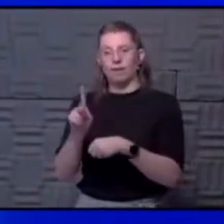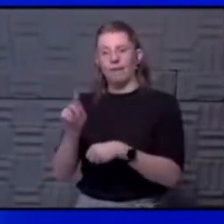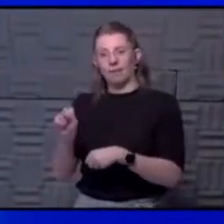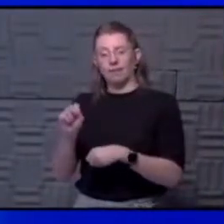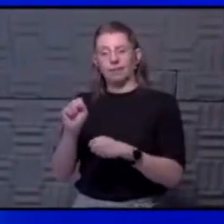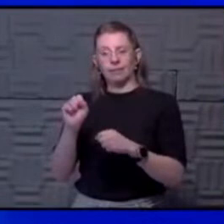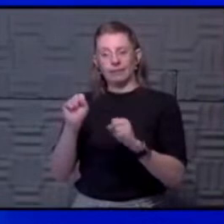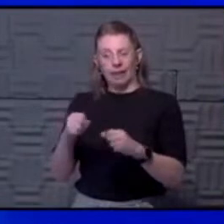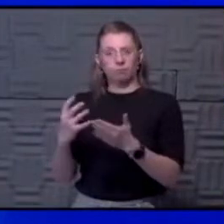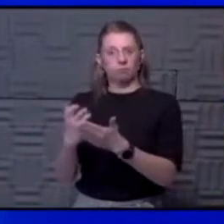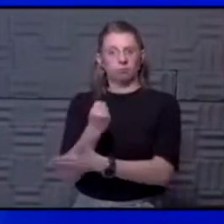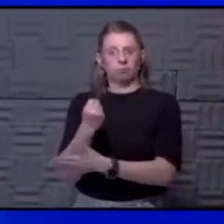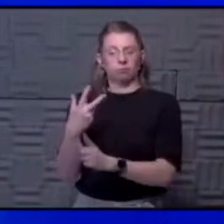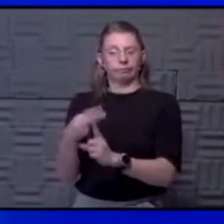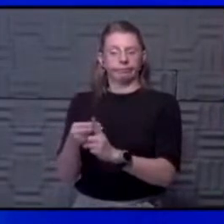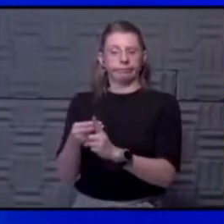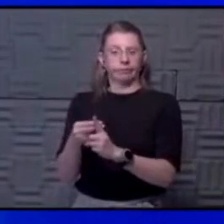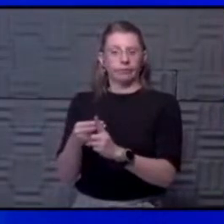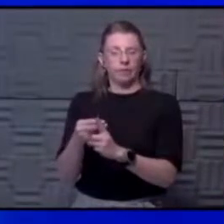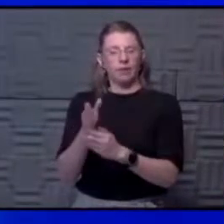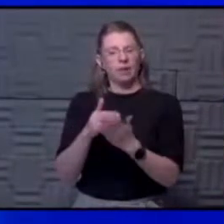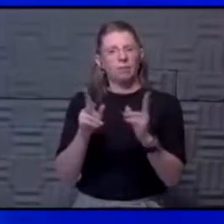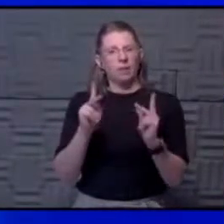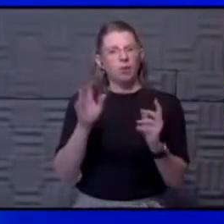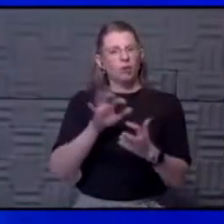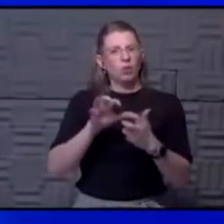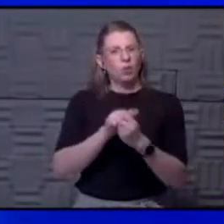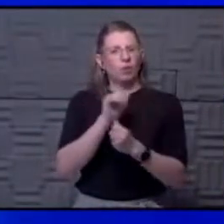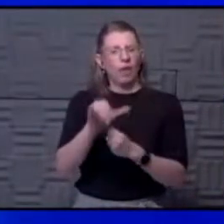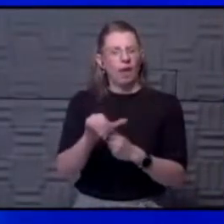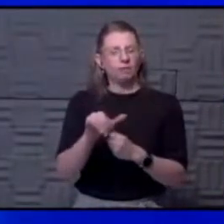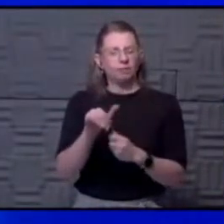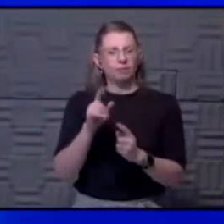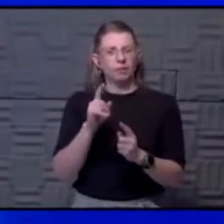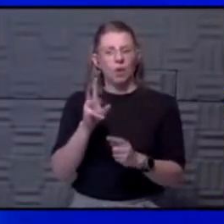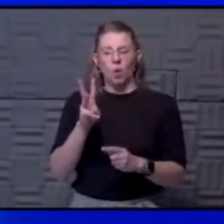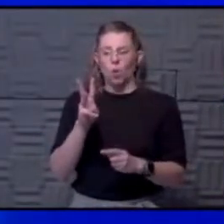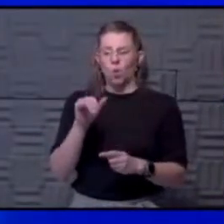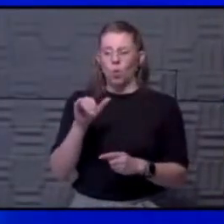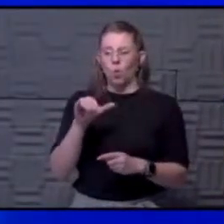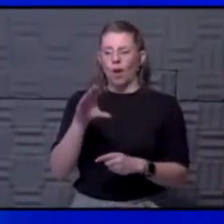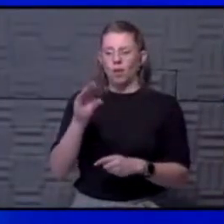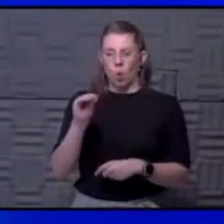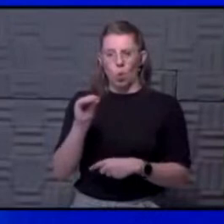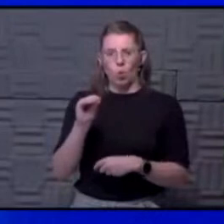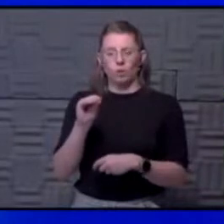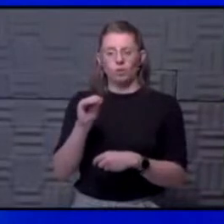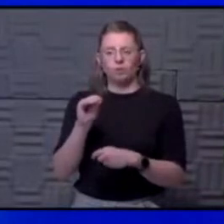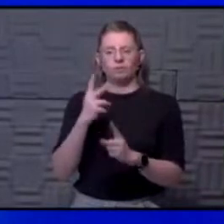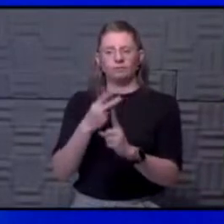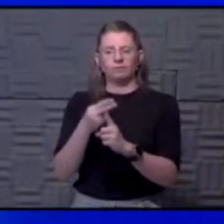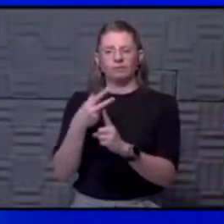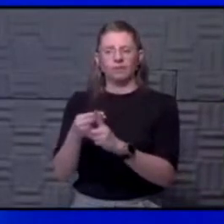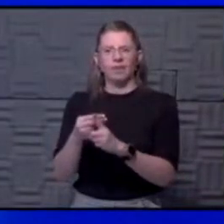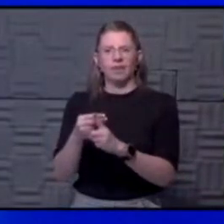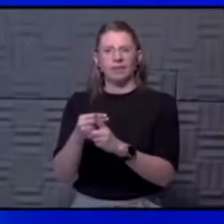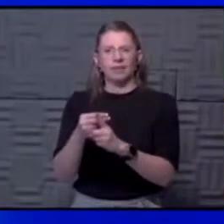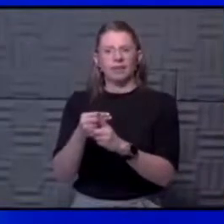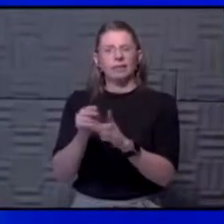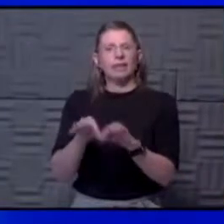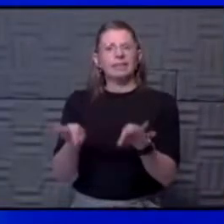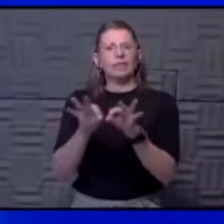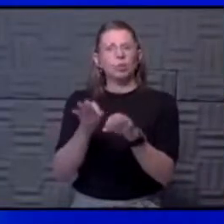state. And I think that sometimes has led to some confusion for folks. I know Wyandotte County has been vaccinating essential workers, and I don't think they really cared where they